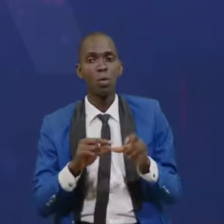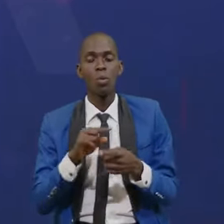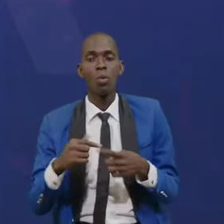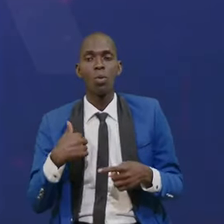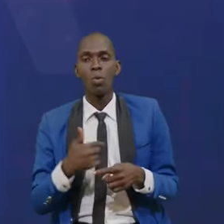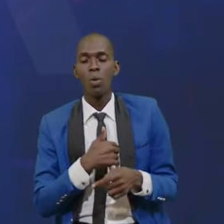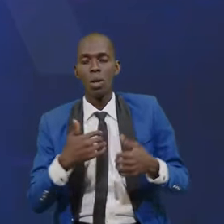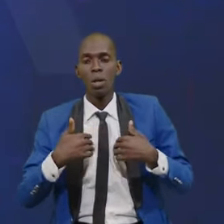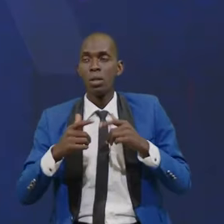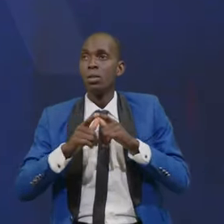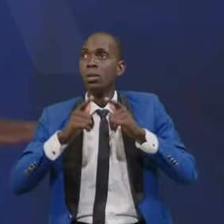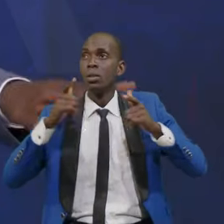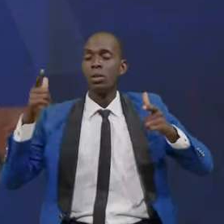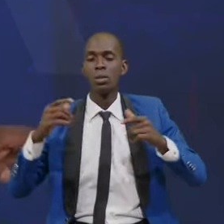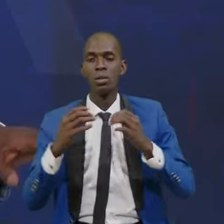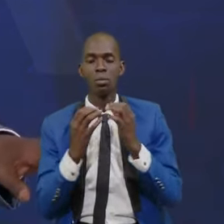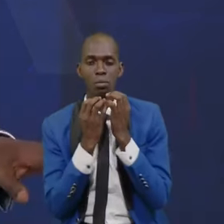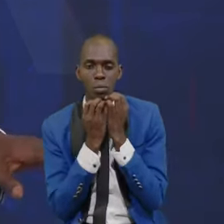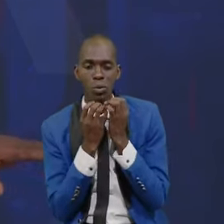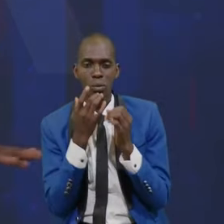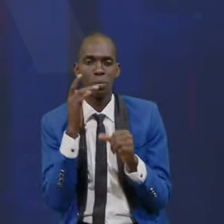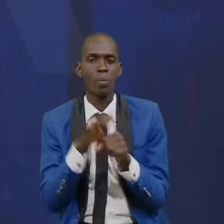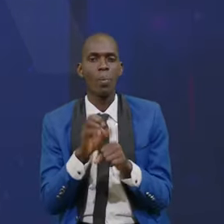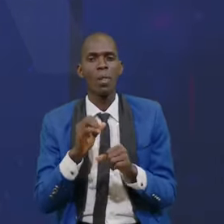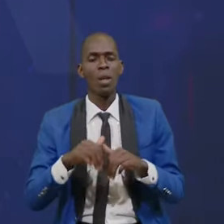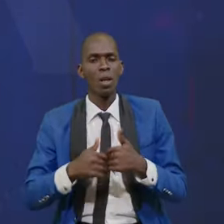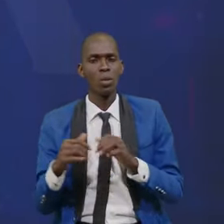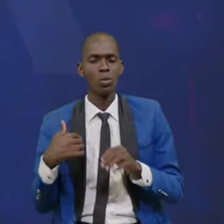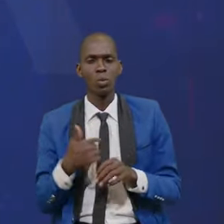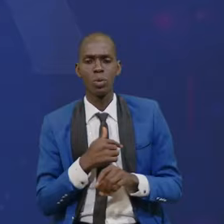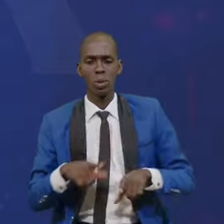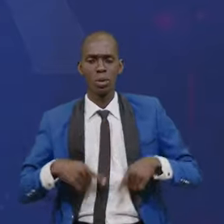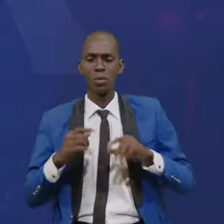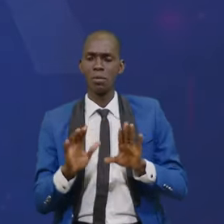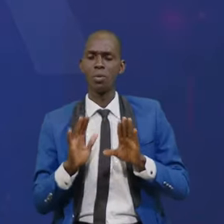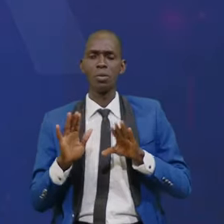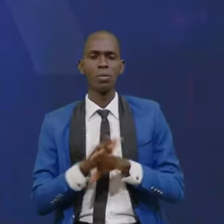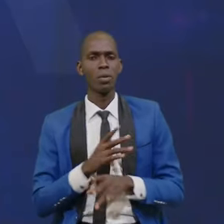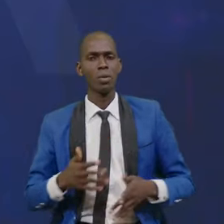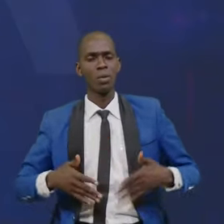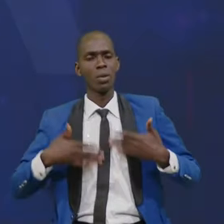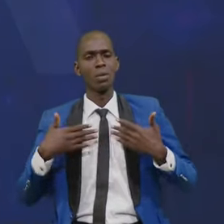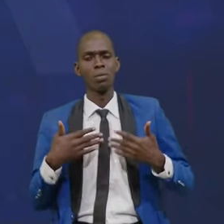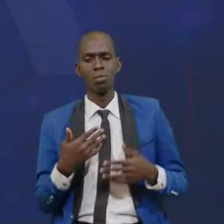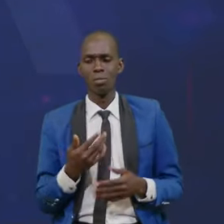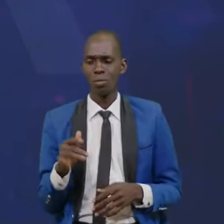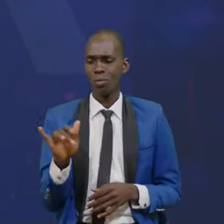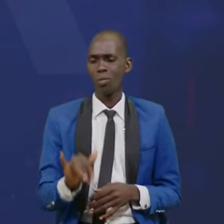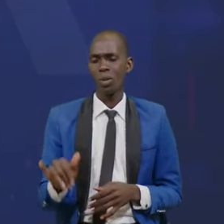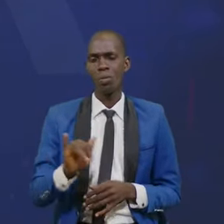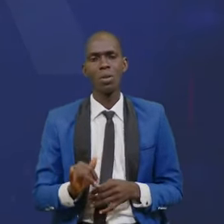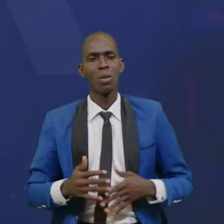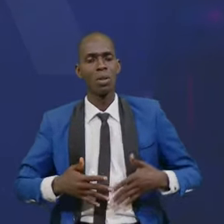and precious promises? How do we live fearful lives, ordinary lives,